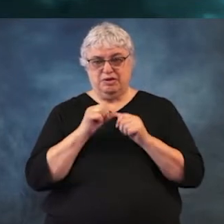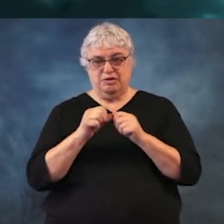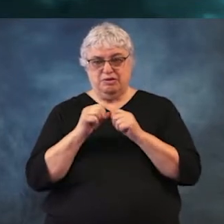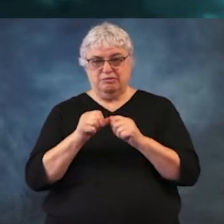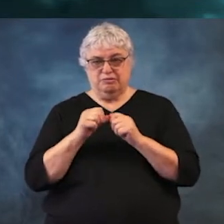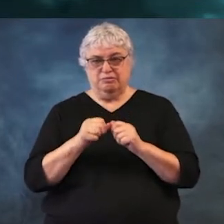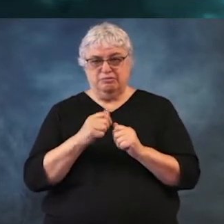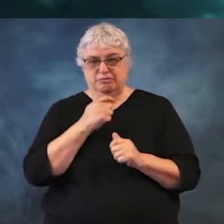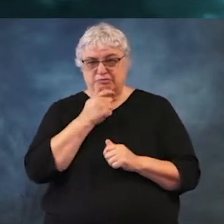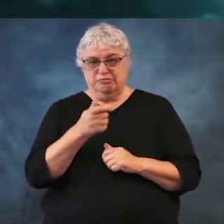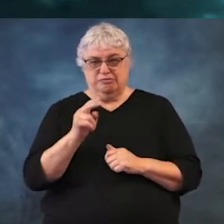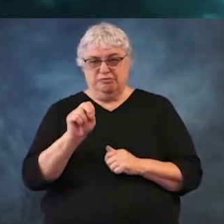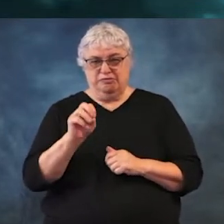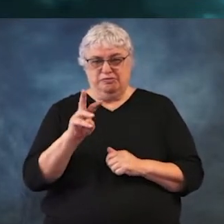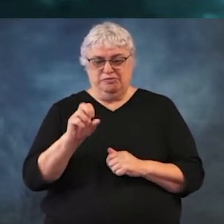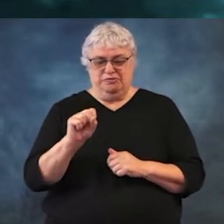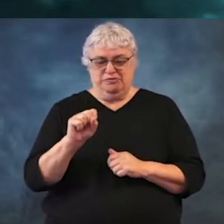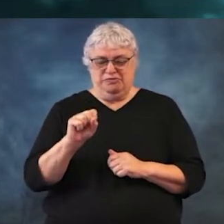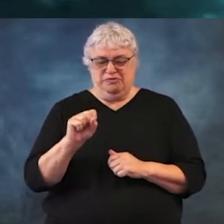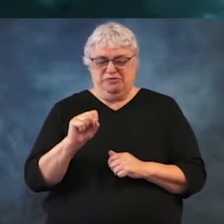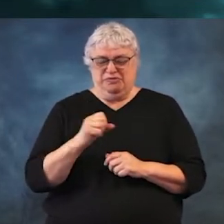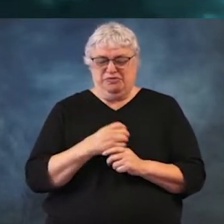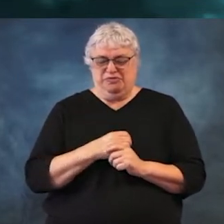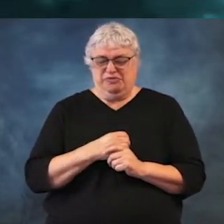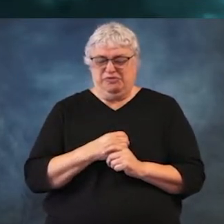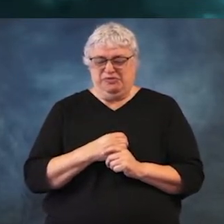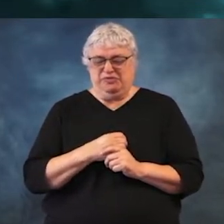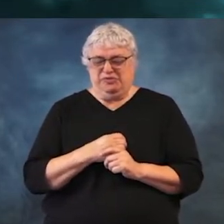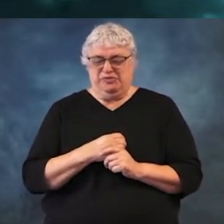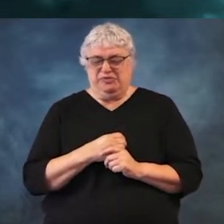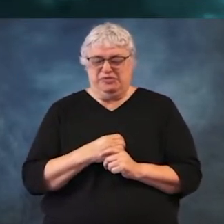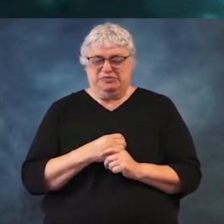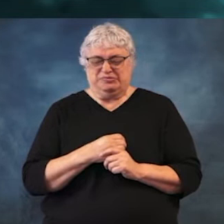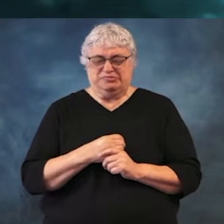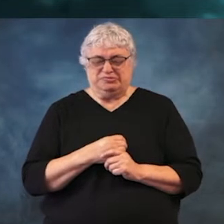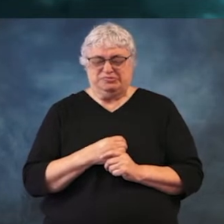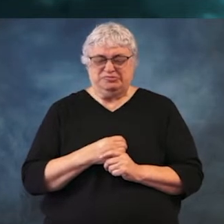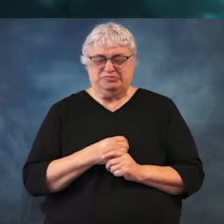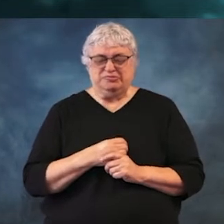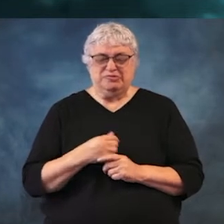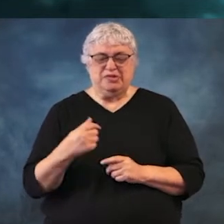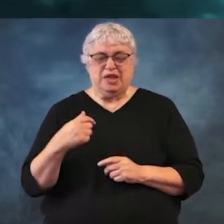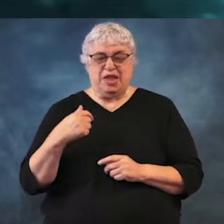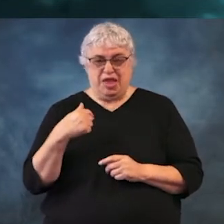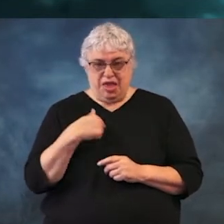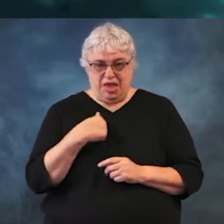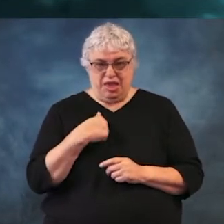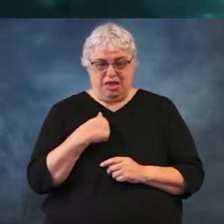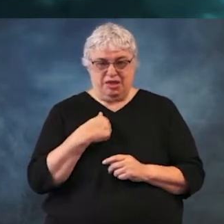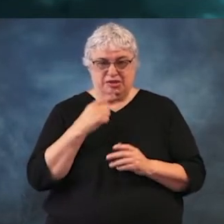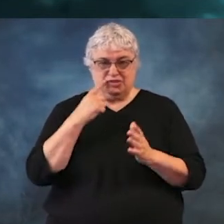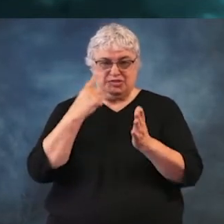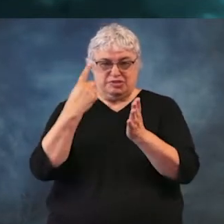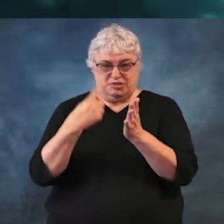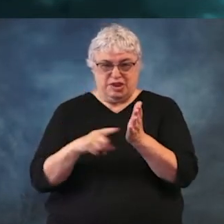constantly watching the news, and I make sure